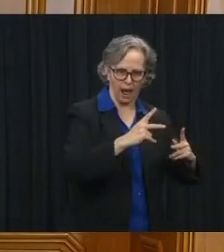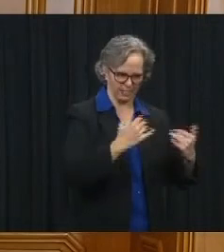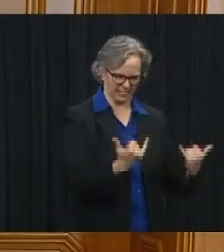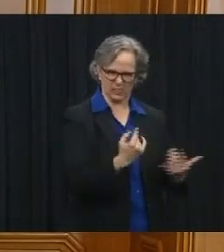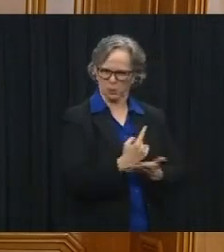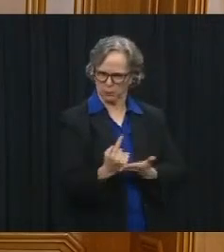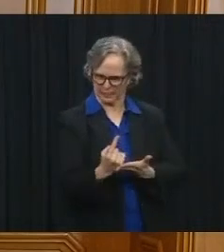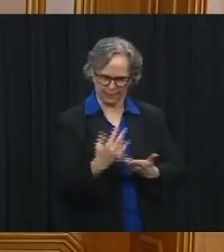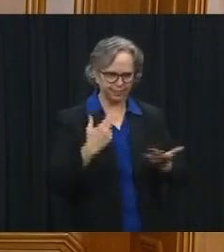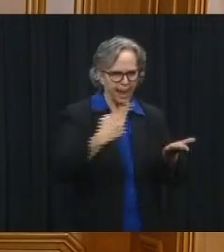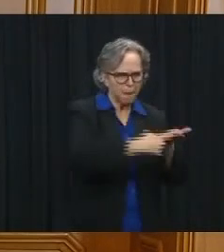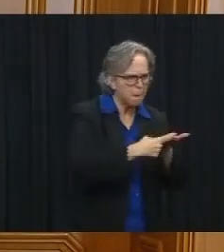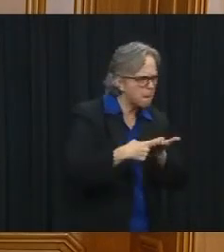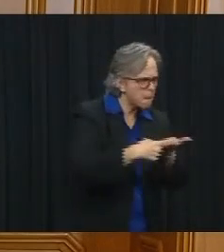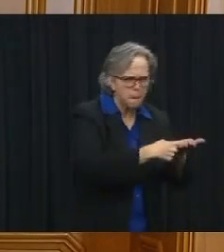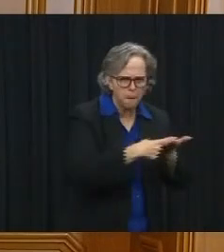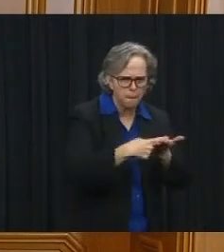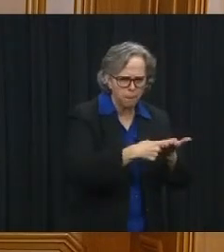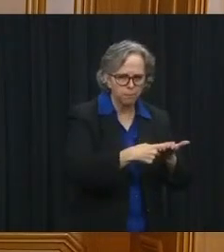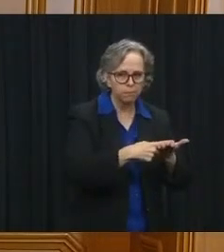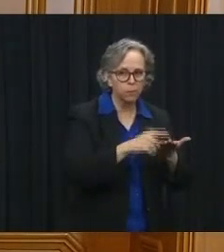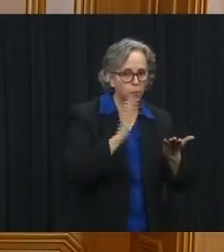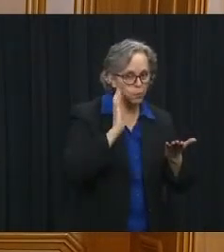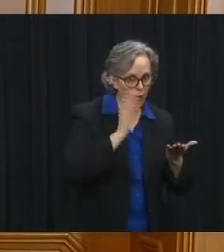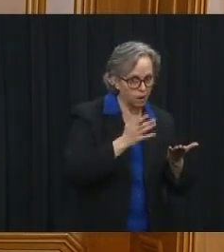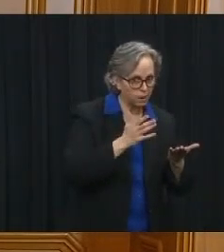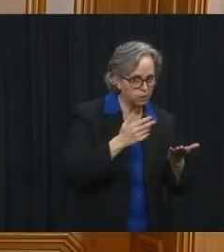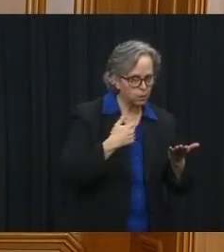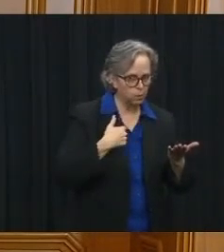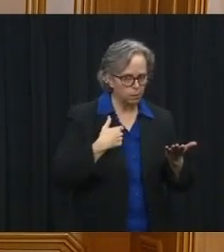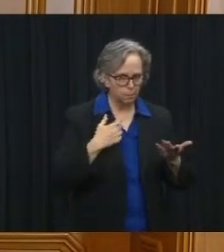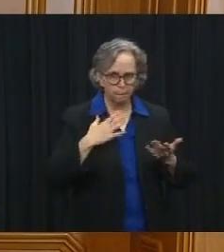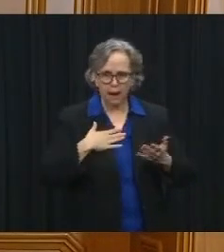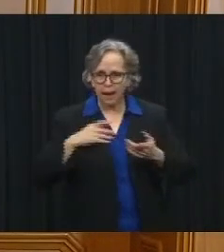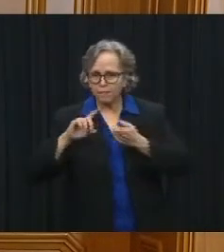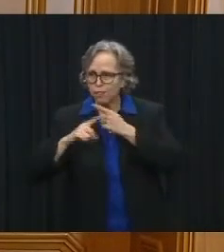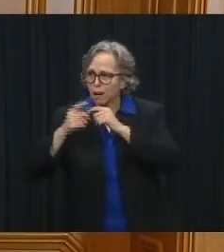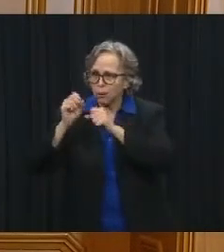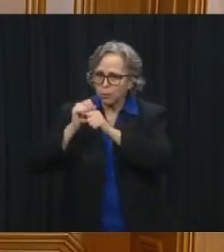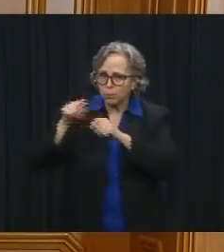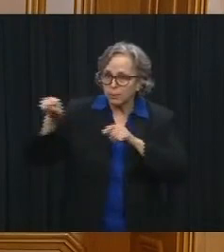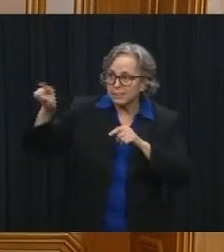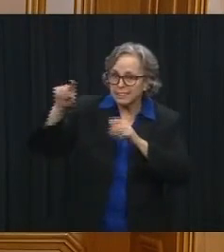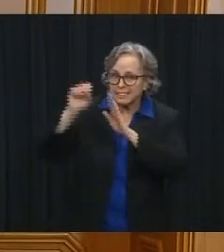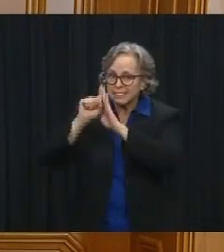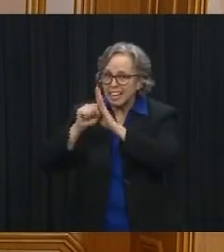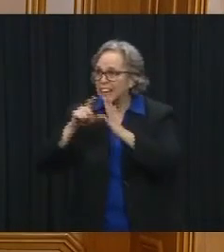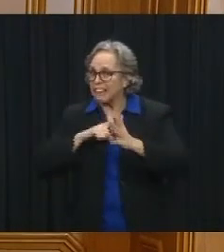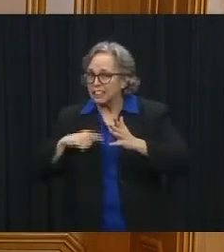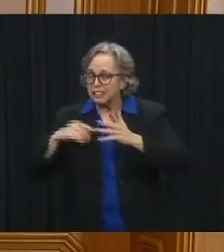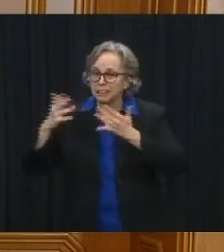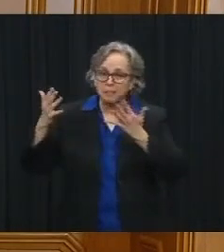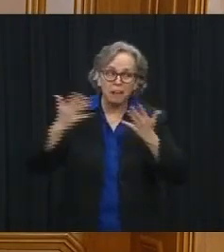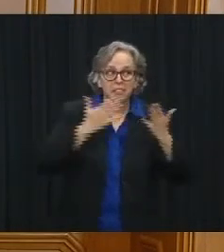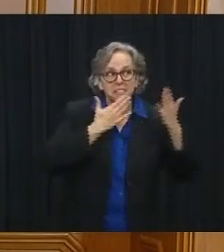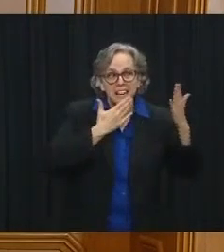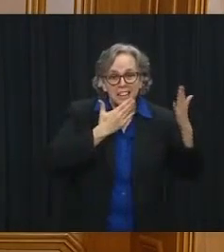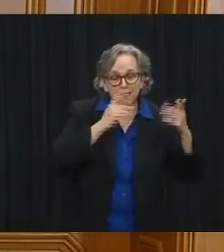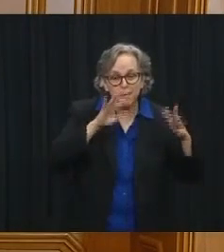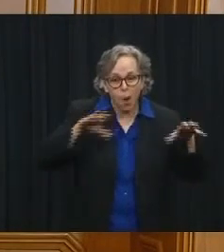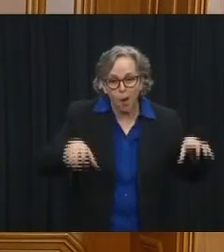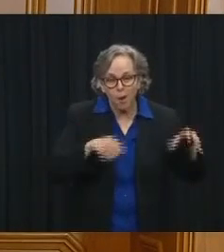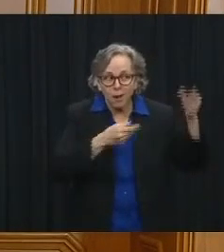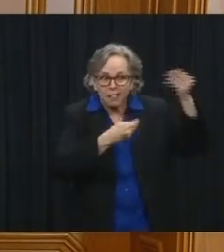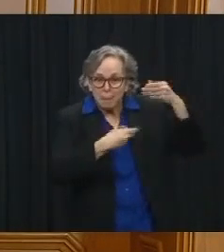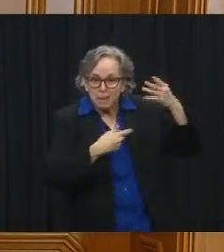say to all my friends in the state legislature, thank you. You all have been great. You've kept me informed of what's going on